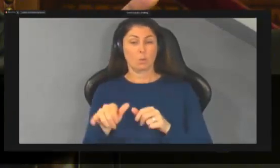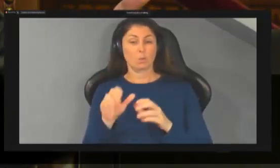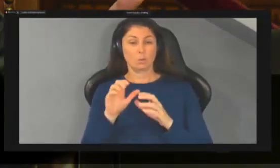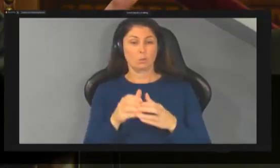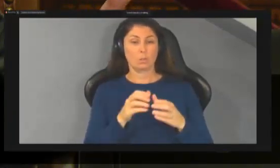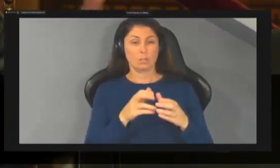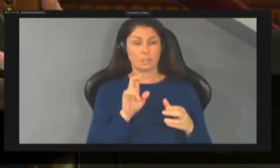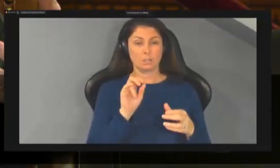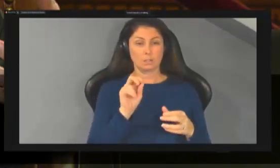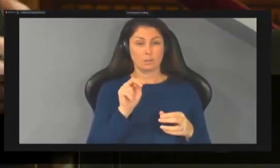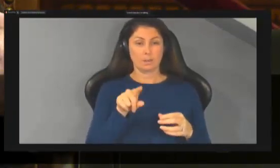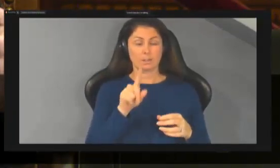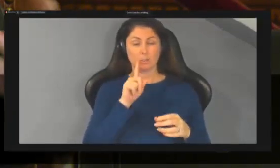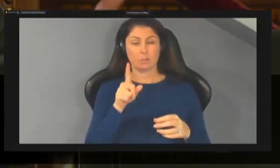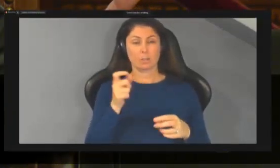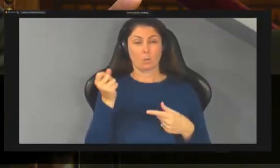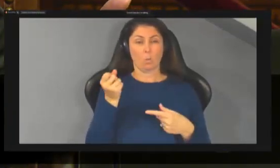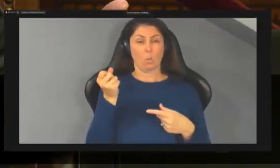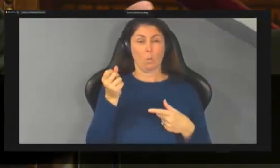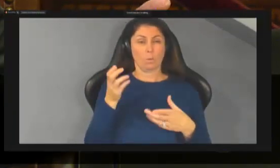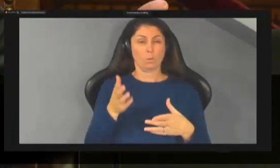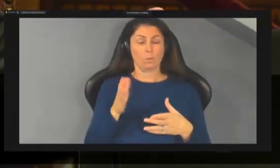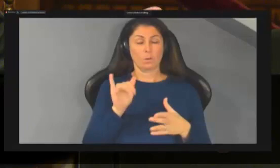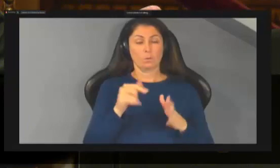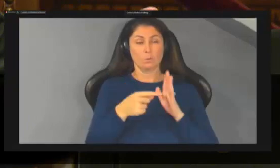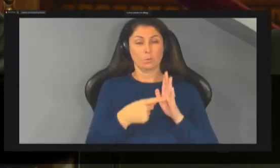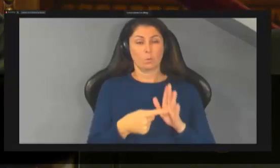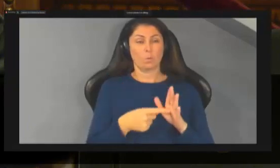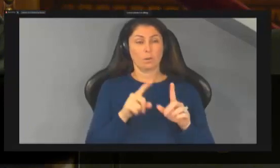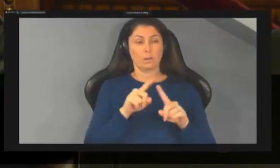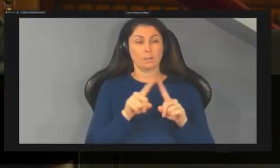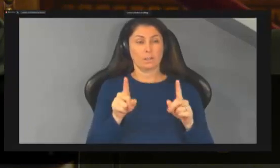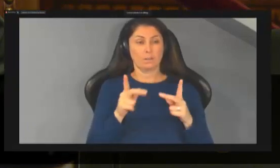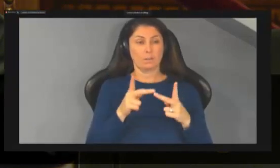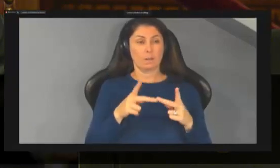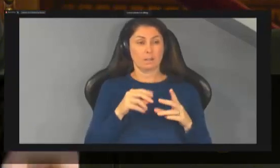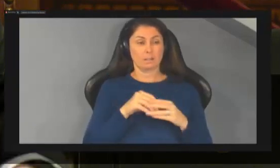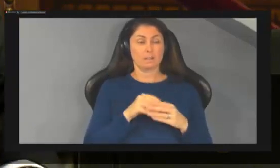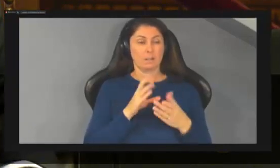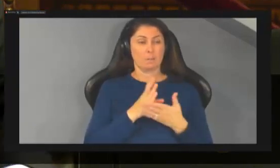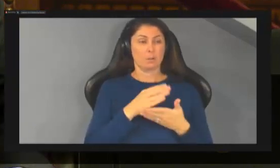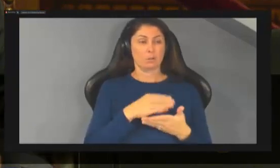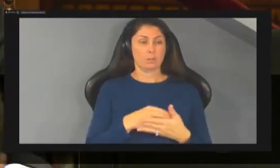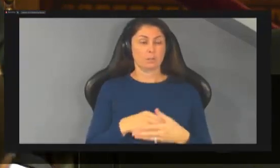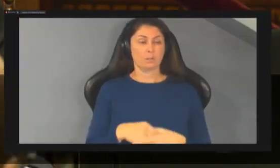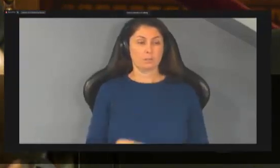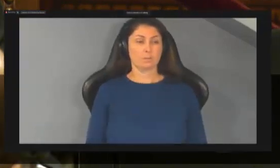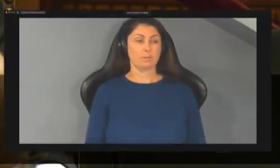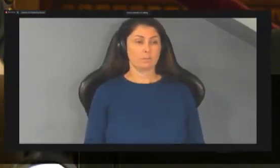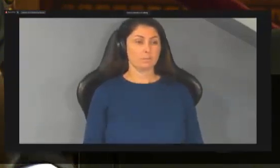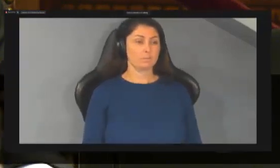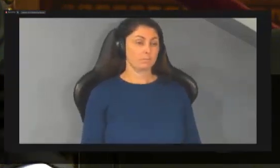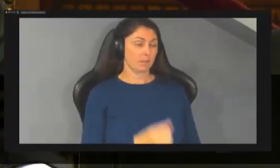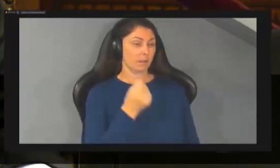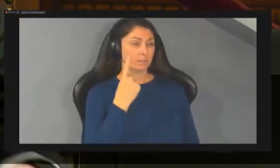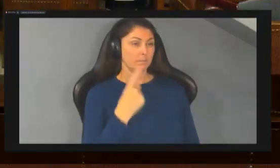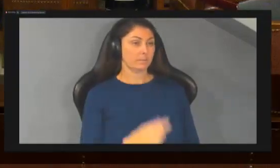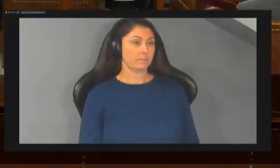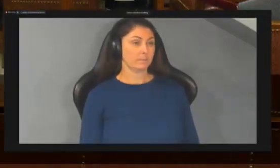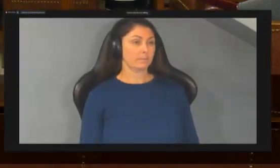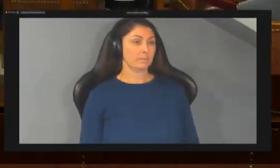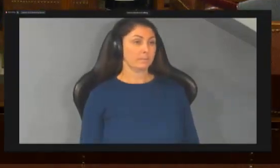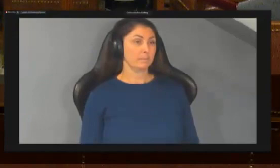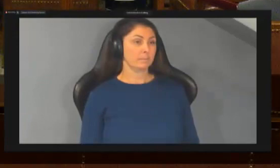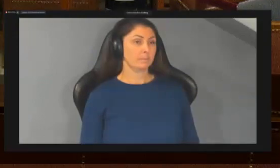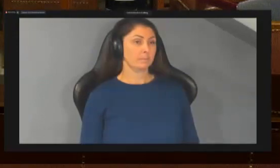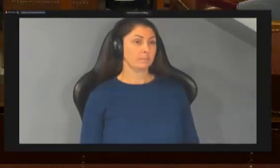just a placeholder that we're showing it in a different place in the budget. I'm trying. Okay. Got it. Thank you.